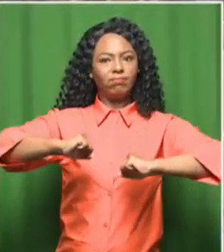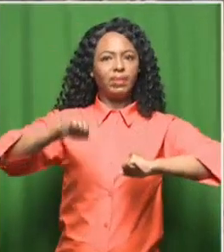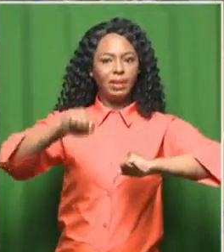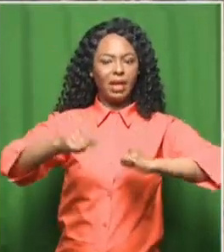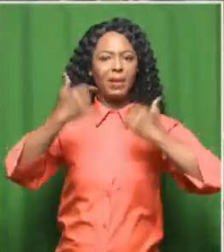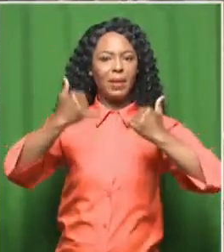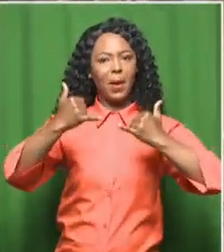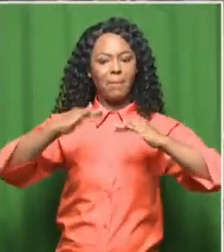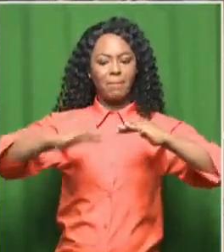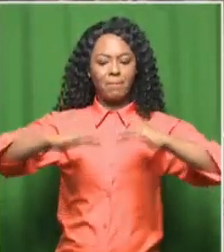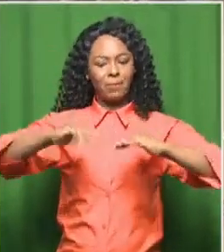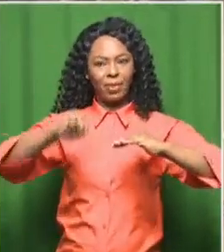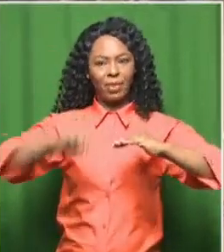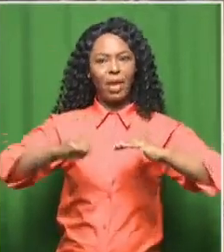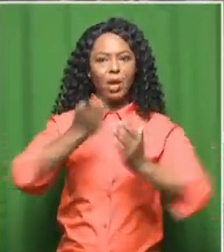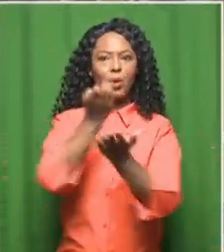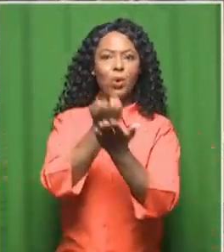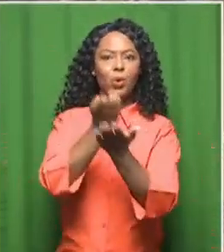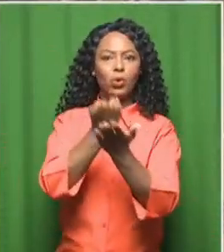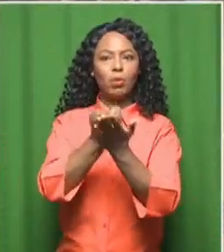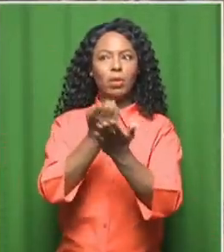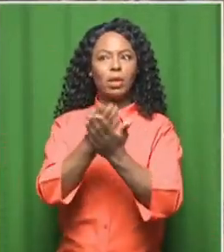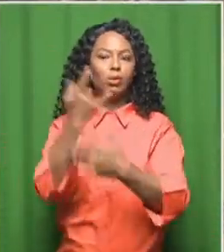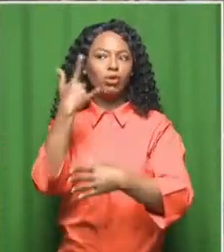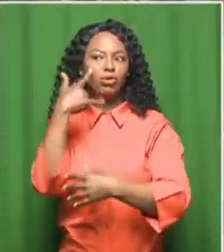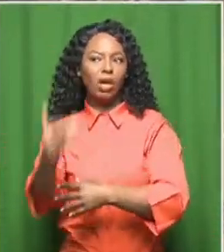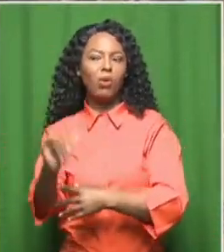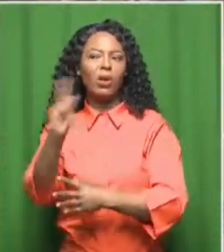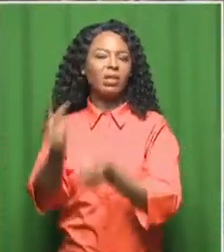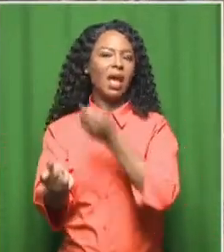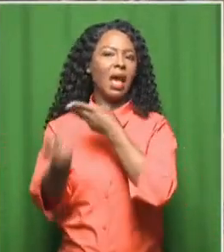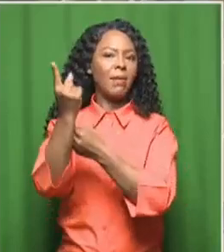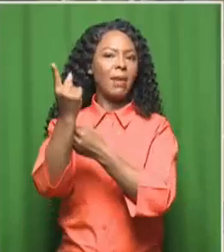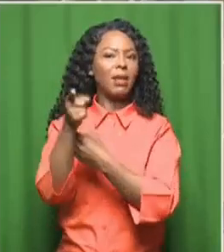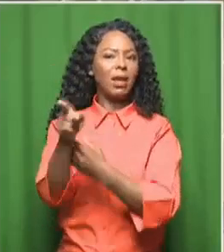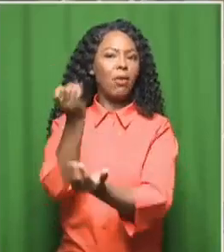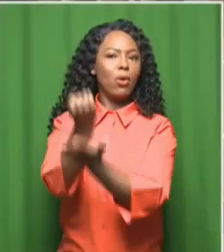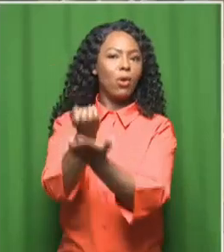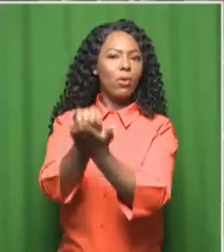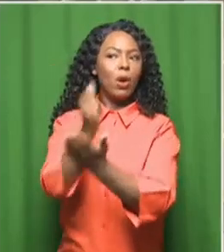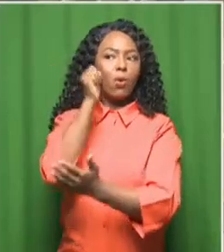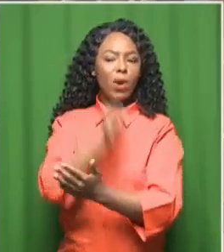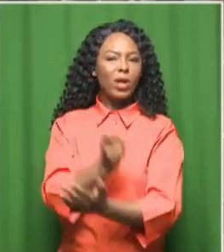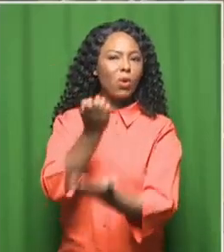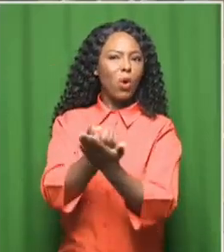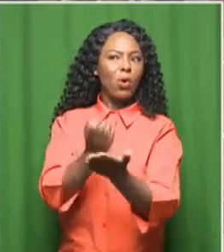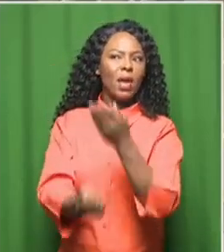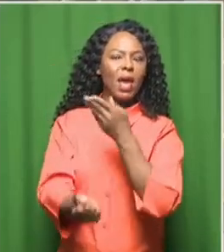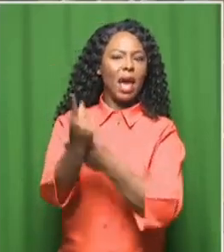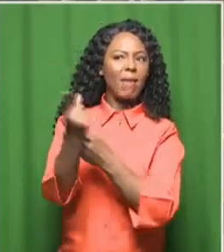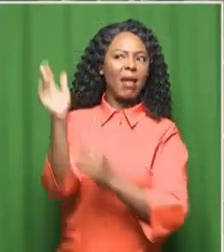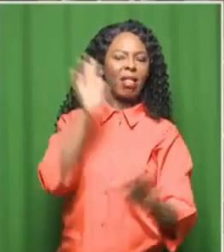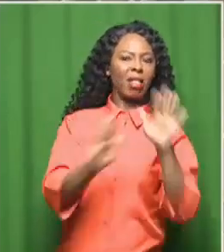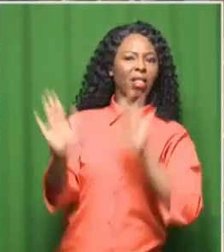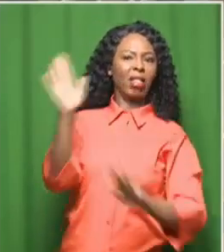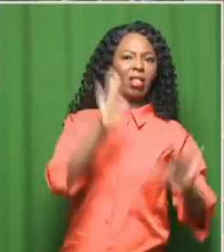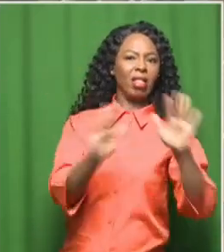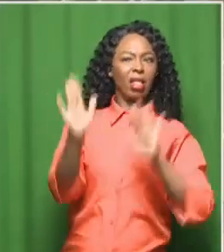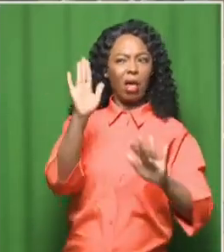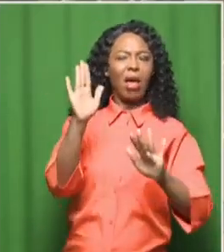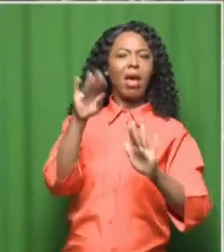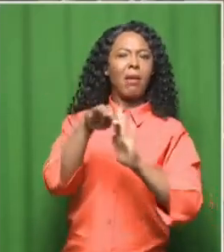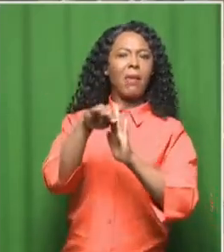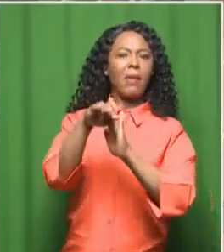the inverse of what is happening in the economy right now. So when the economy is going through a tough time, we're going through recession,